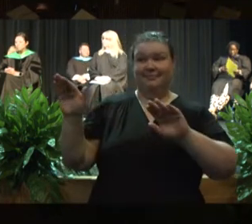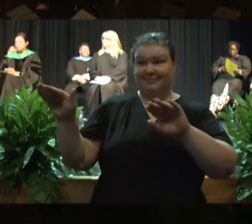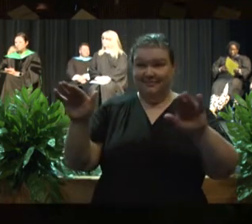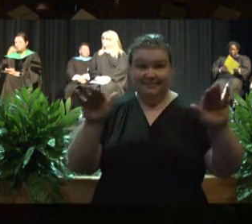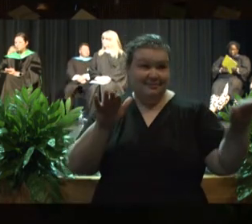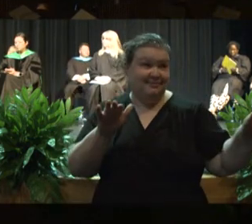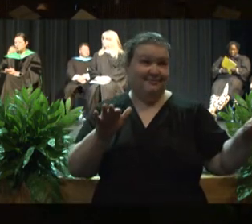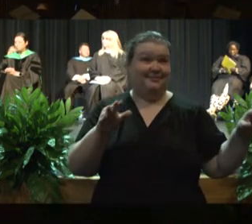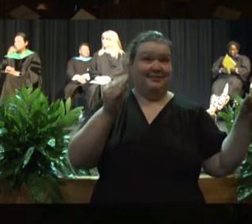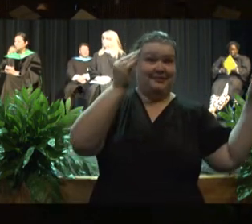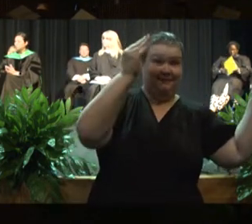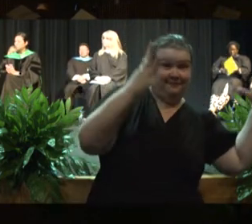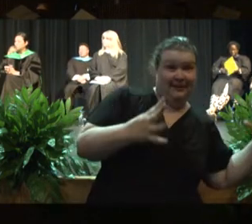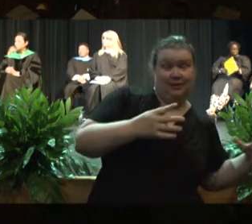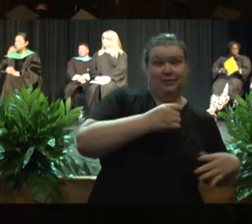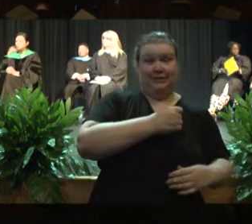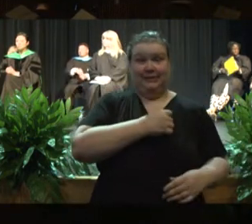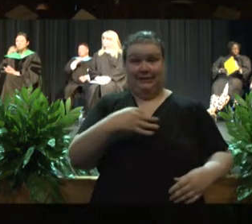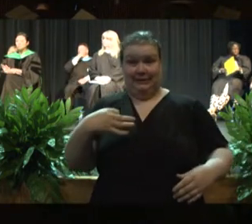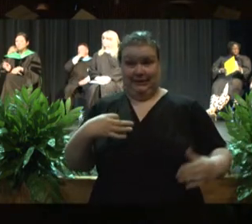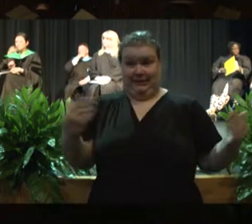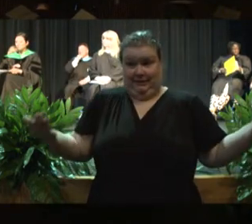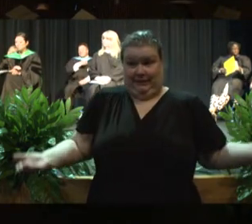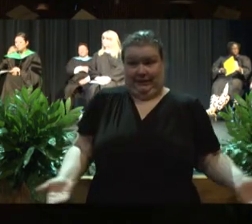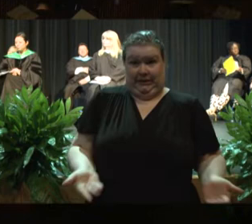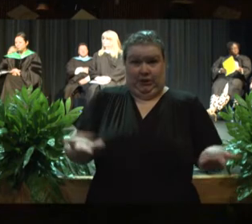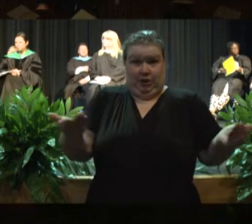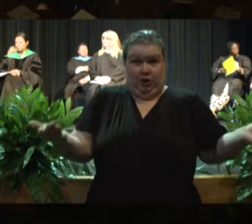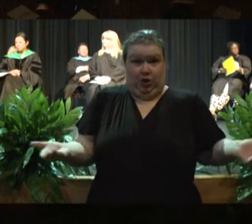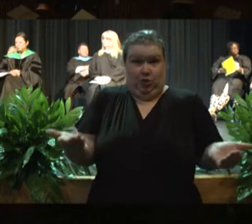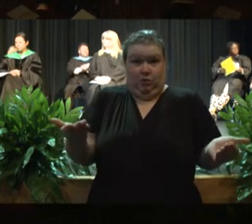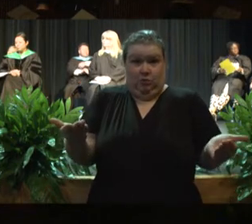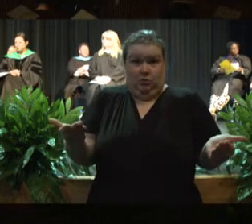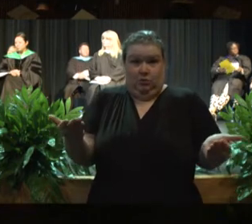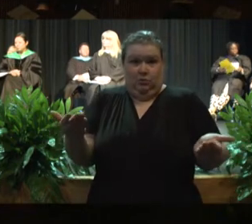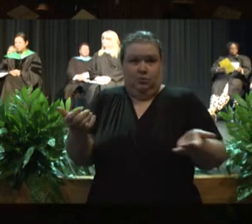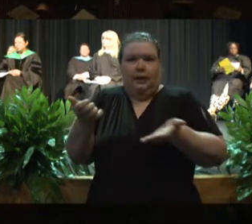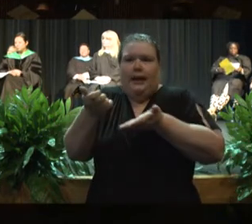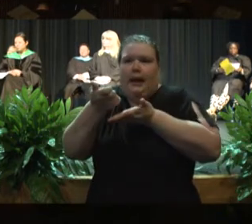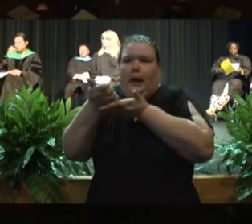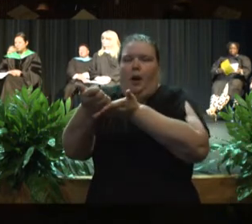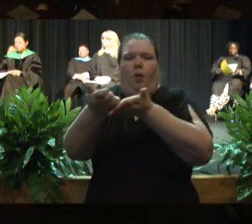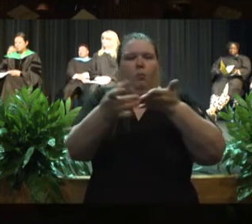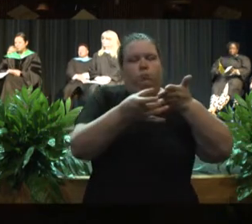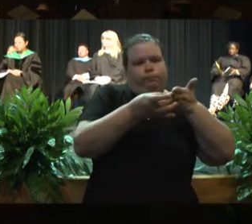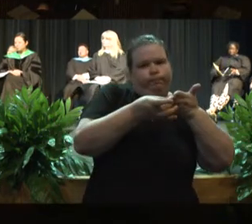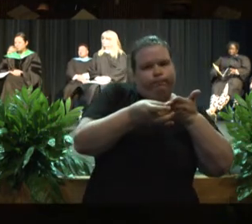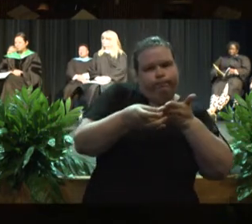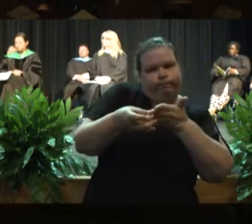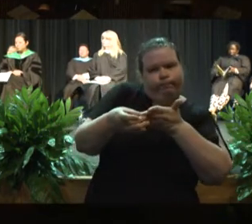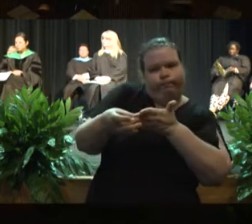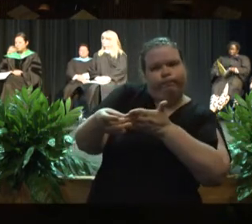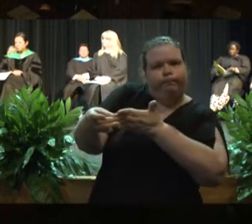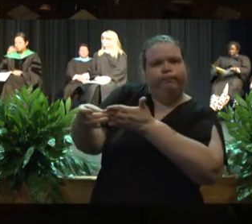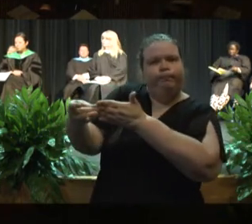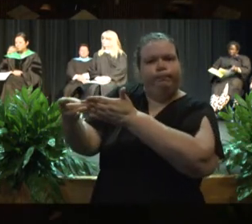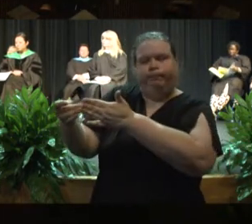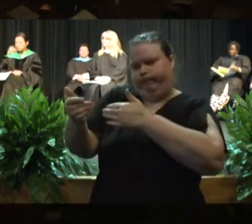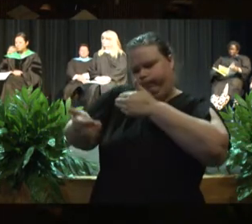Students, there are faculty and staff here today who have worked to help guide you through the